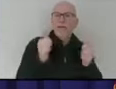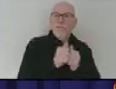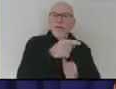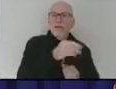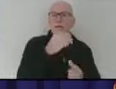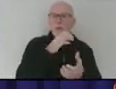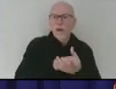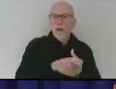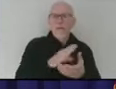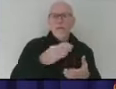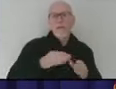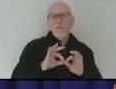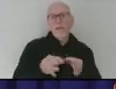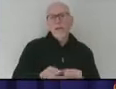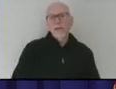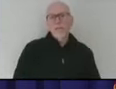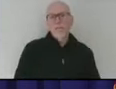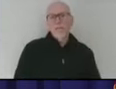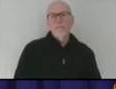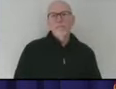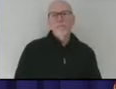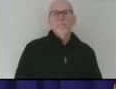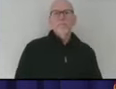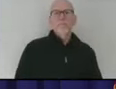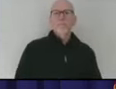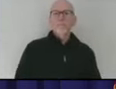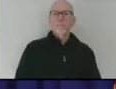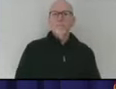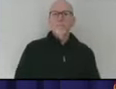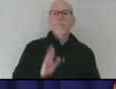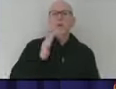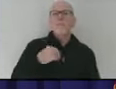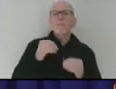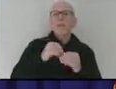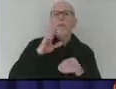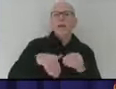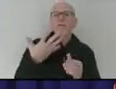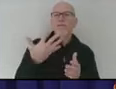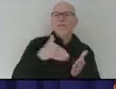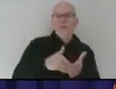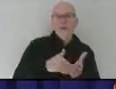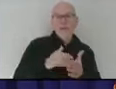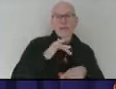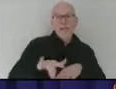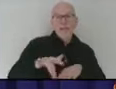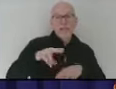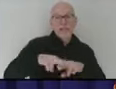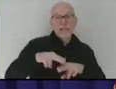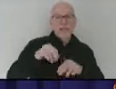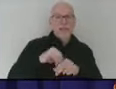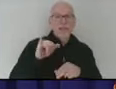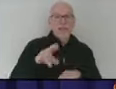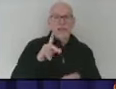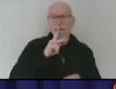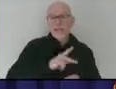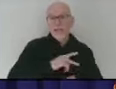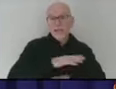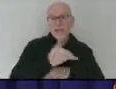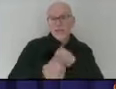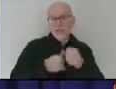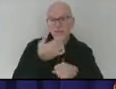wife, and my family. There will be more than 5,000 empty seats at Indiana Thanksgiving tables this year because